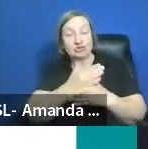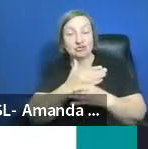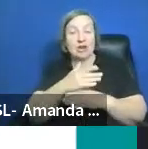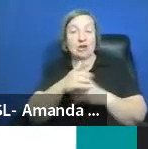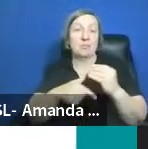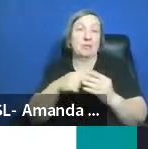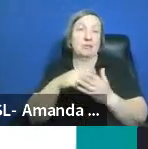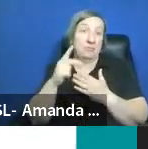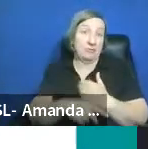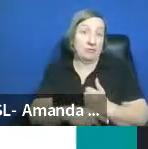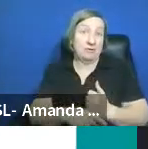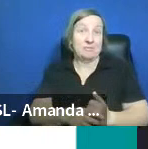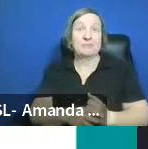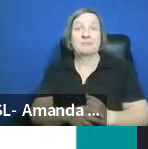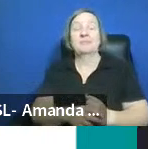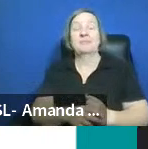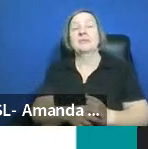program.